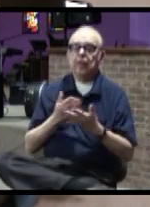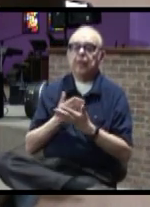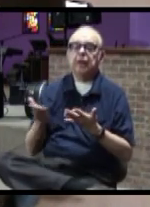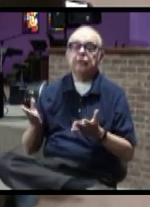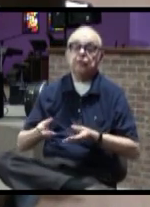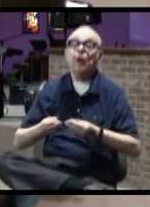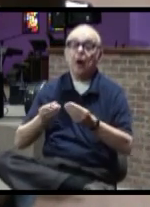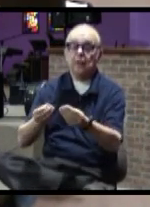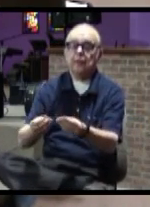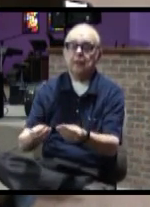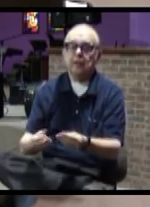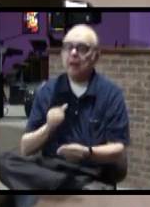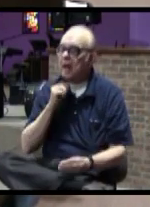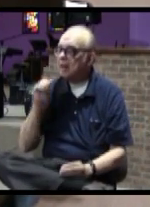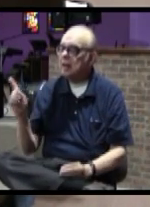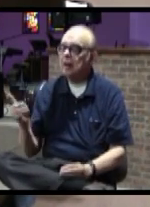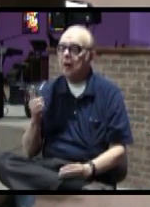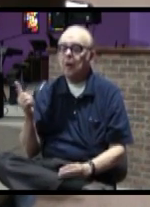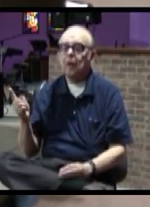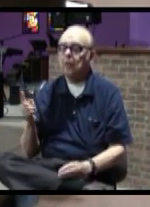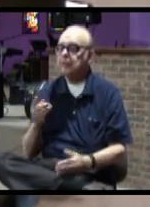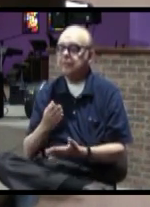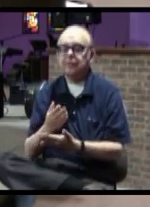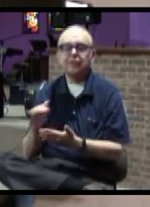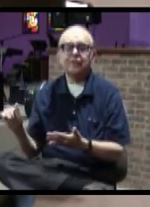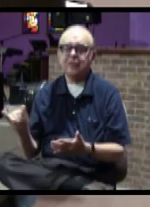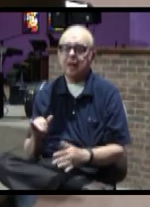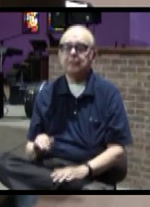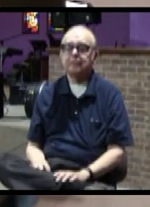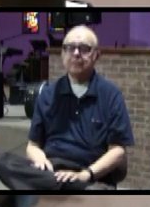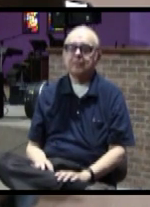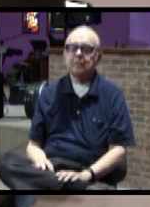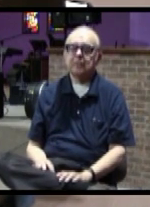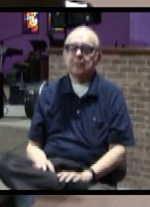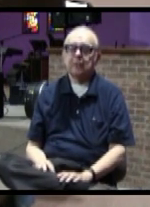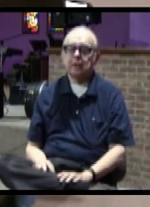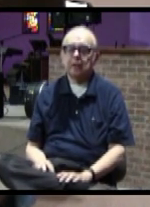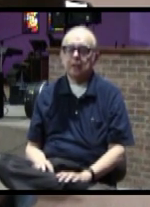We have different things to offer. We're not all the same clone.